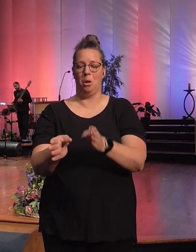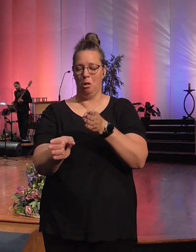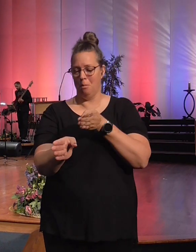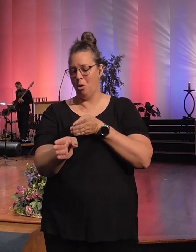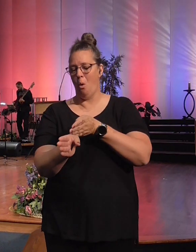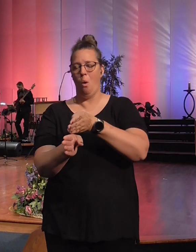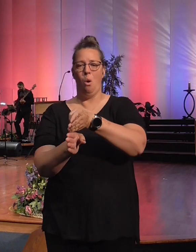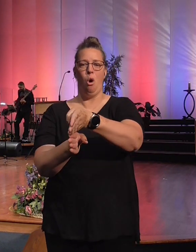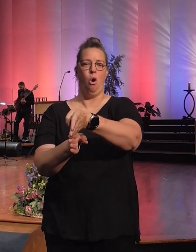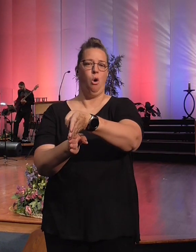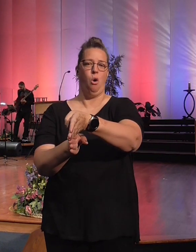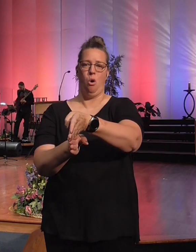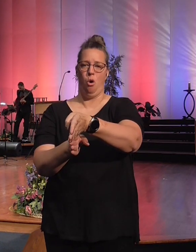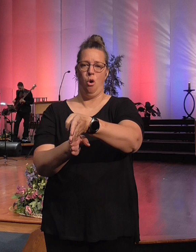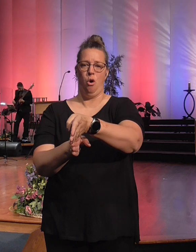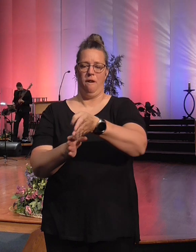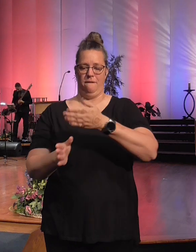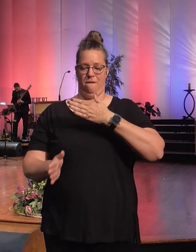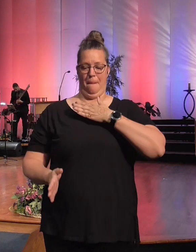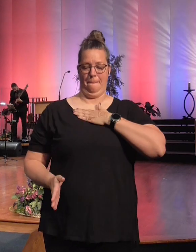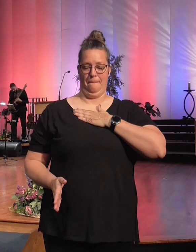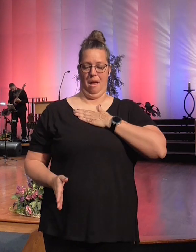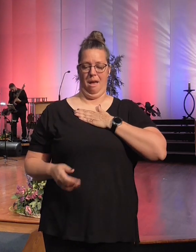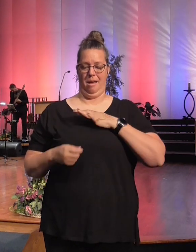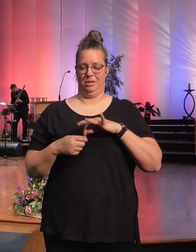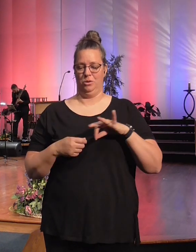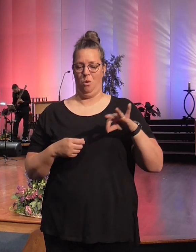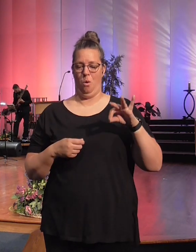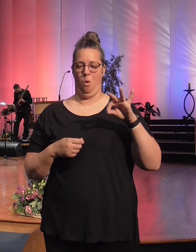purely from my